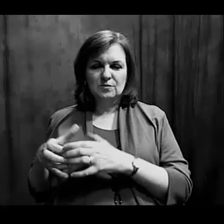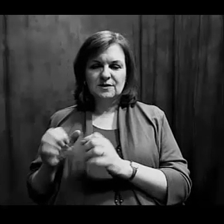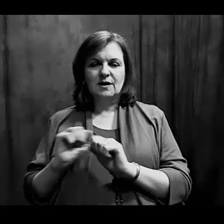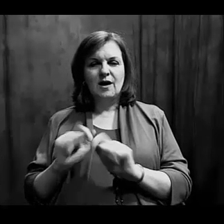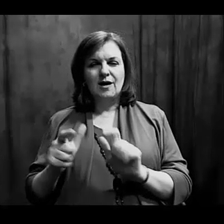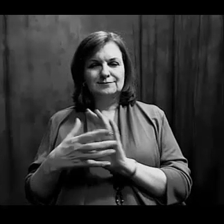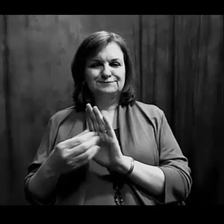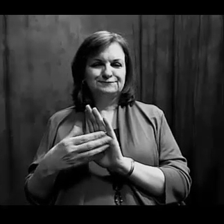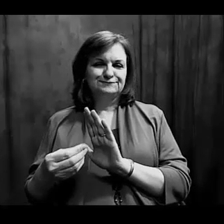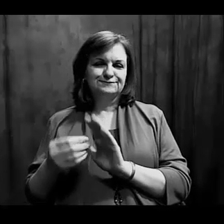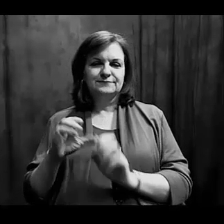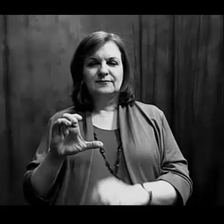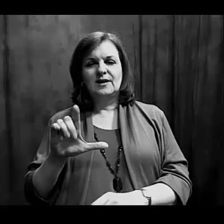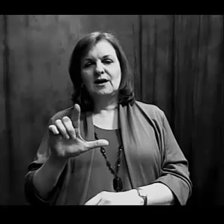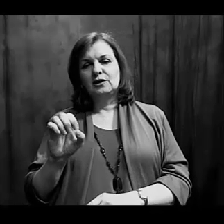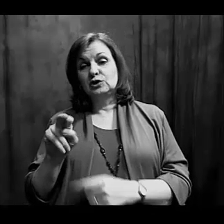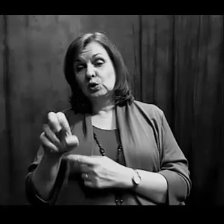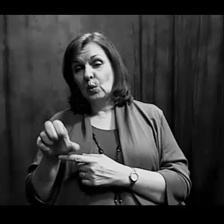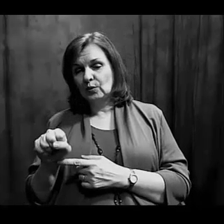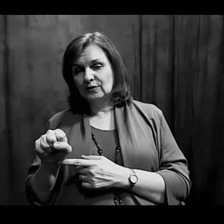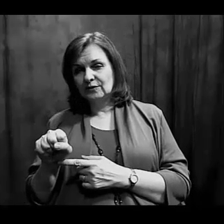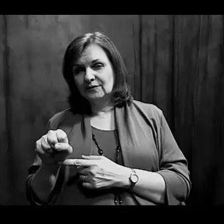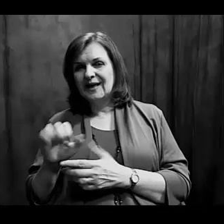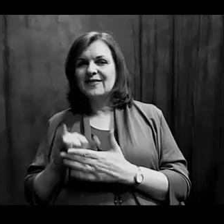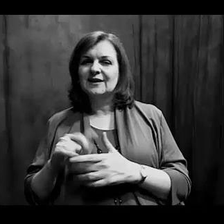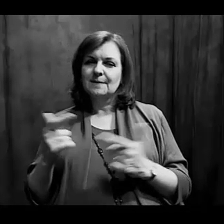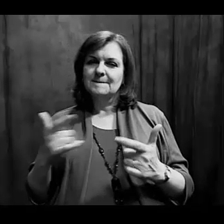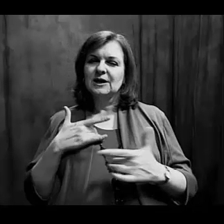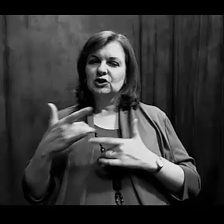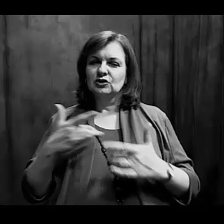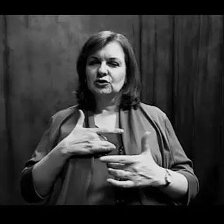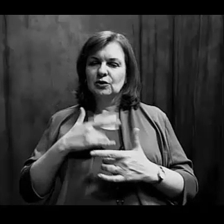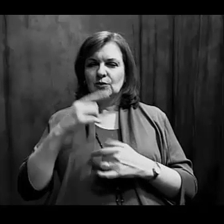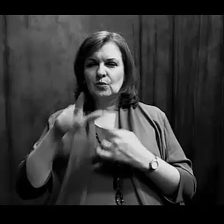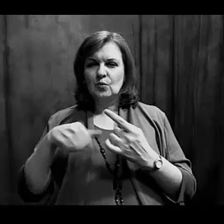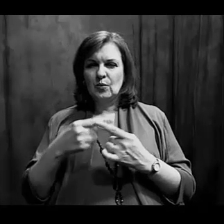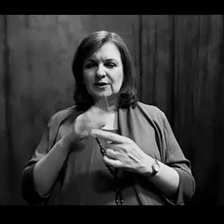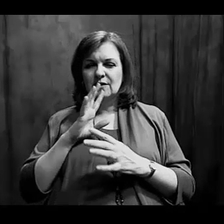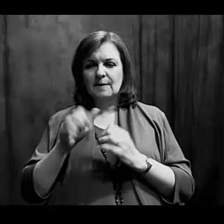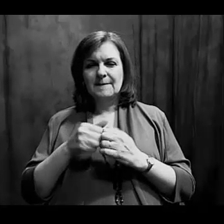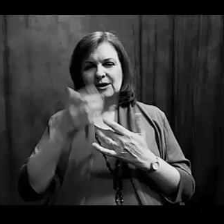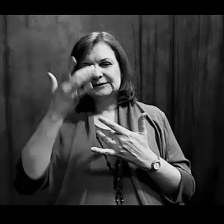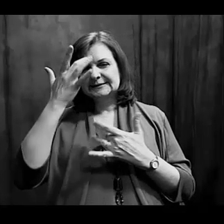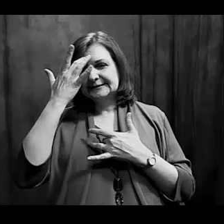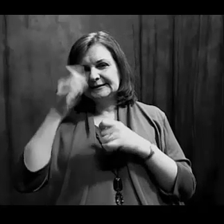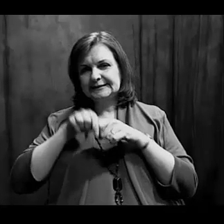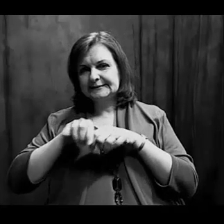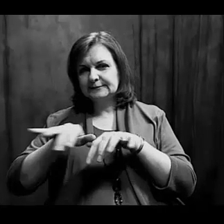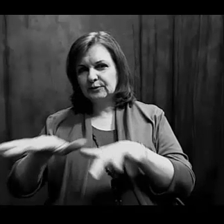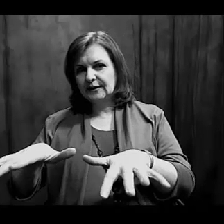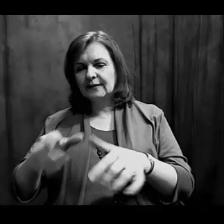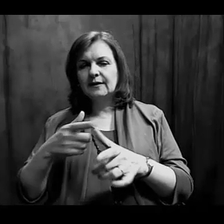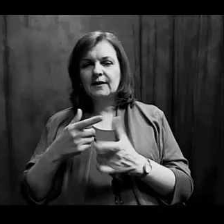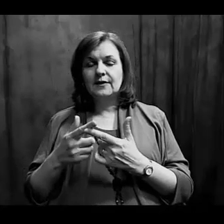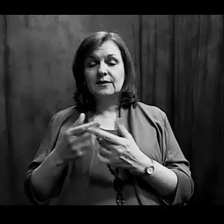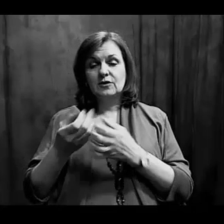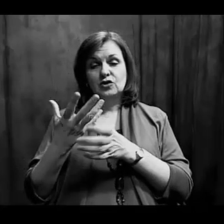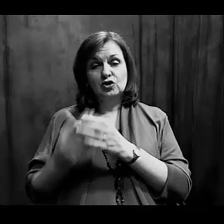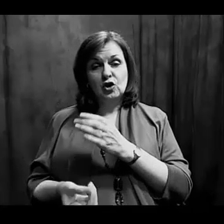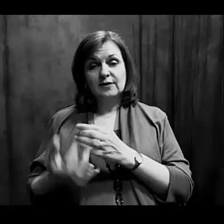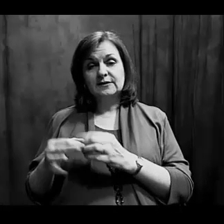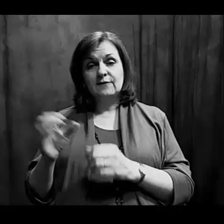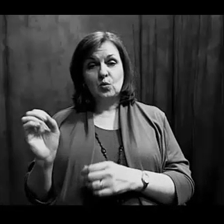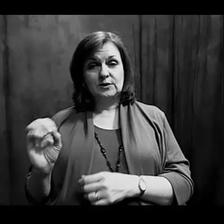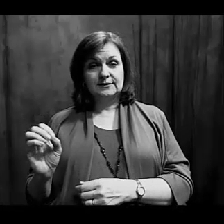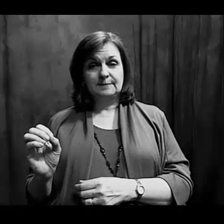essentially be clones of one another, right? We're concerned about that with disease and loss